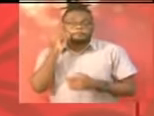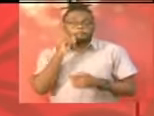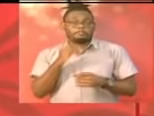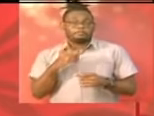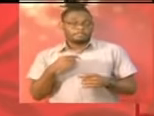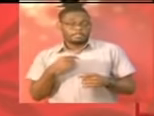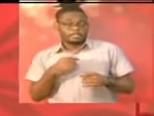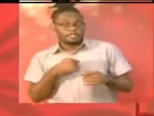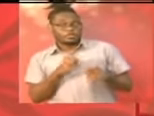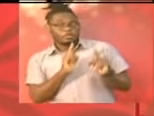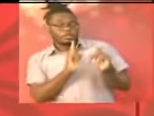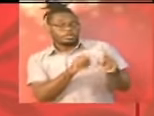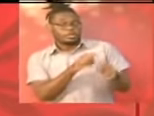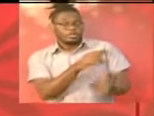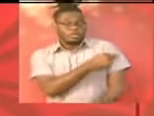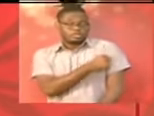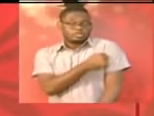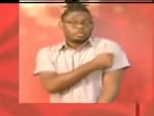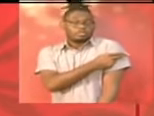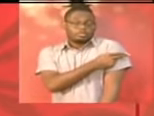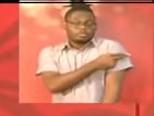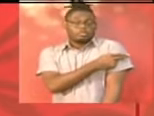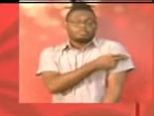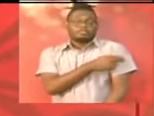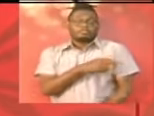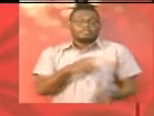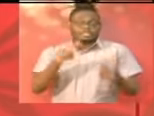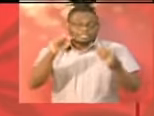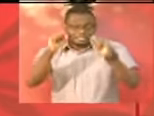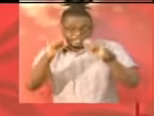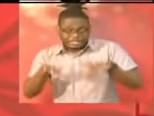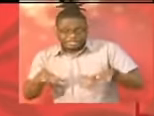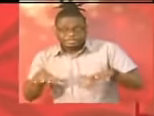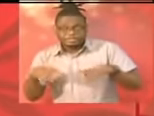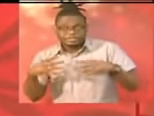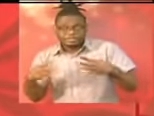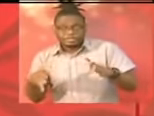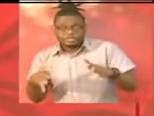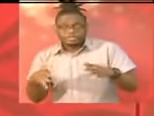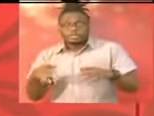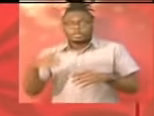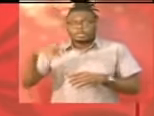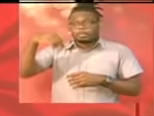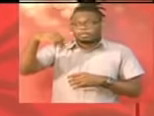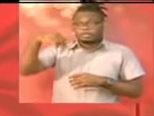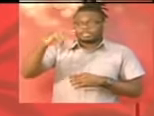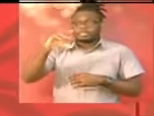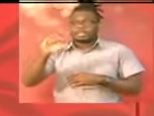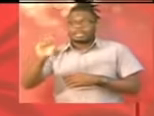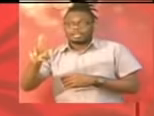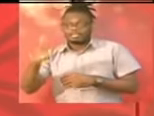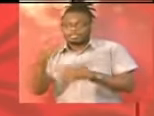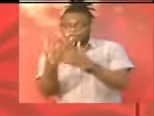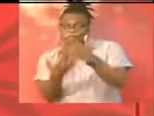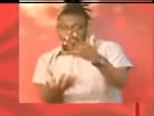tests, including a nasopharyngeal PCR test, various blood tests, a blood